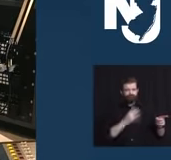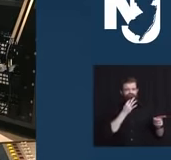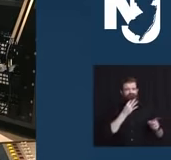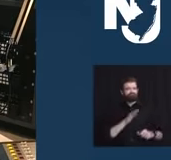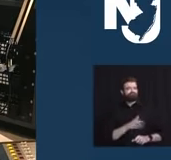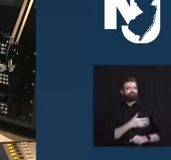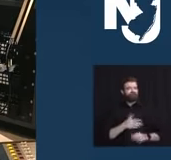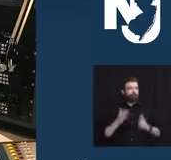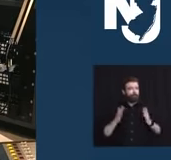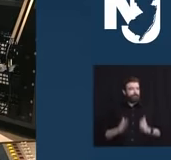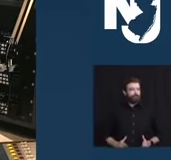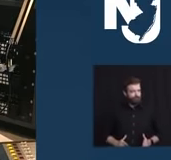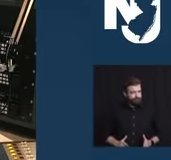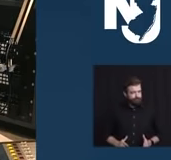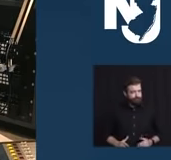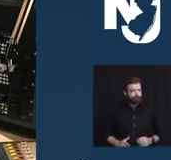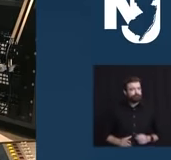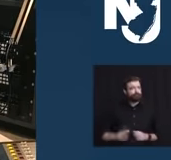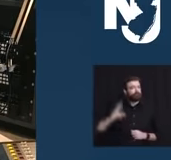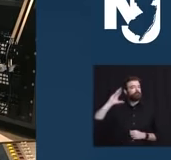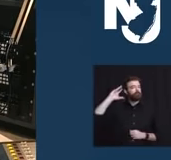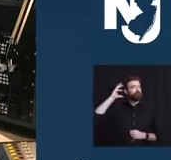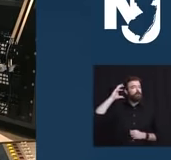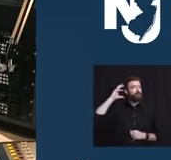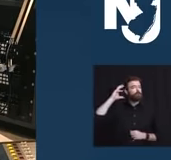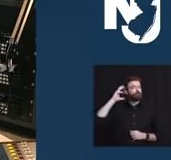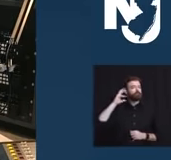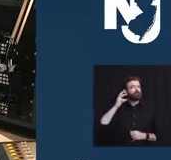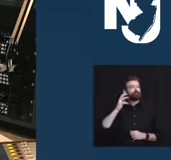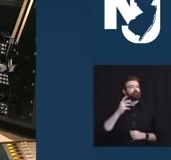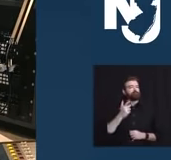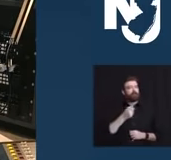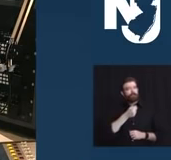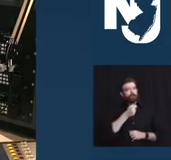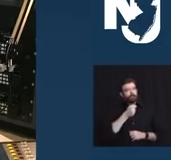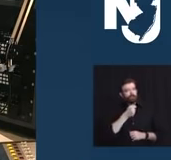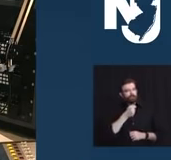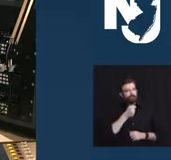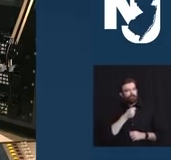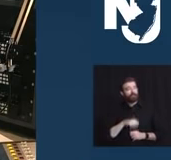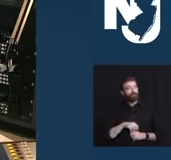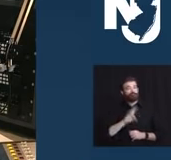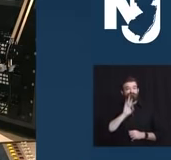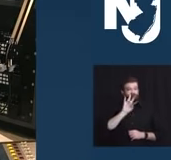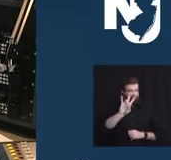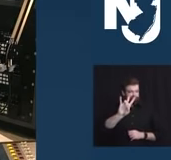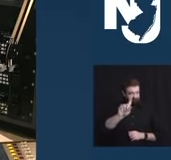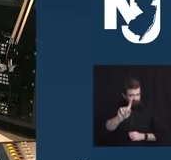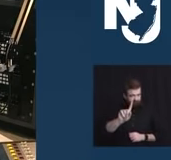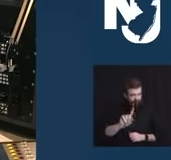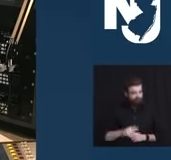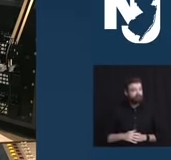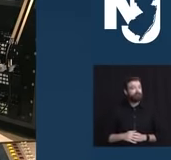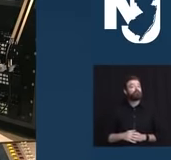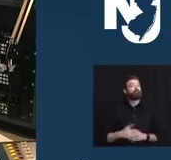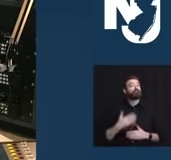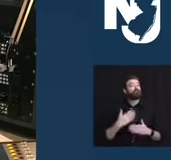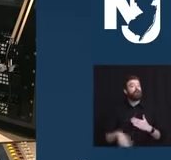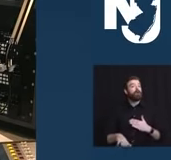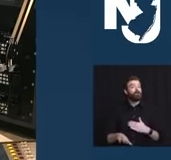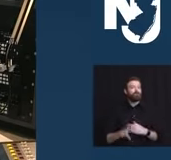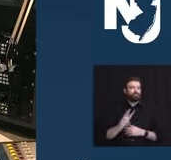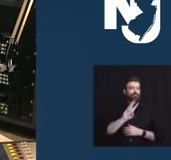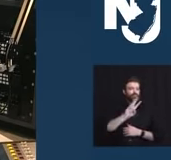host at WRTI Radio. Bliss was 71 years old. He was born in West Chicago and picked up the